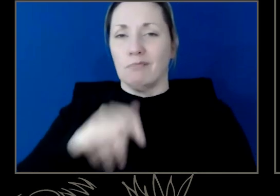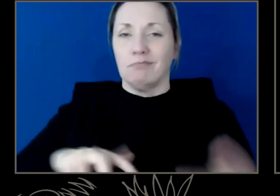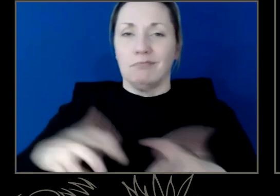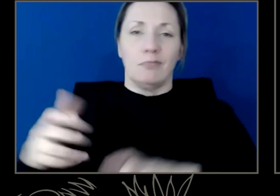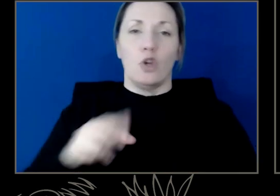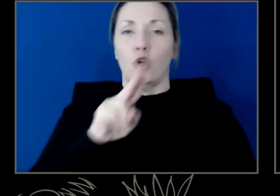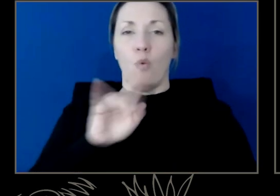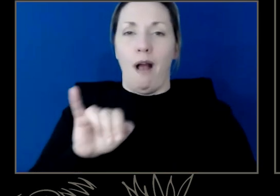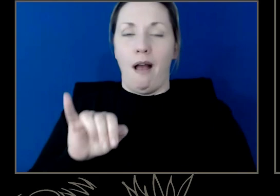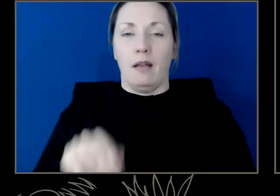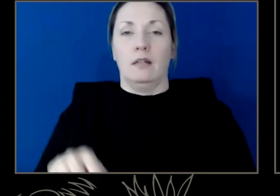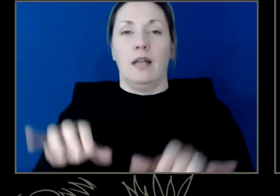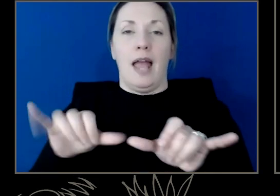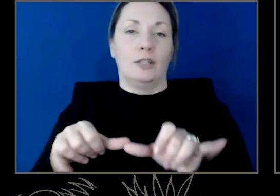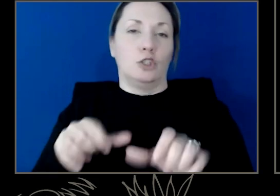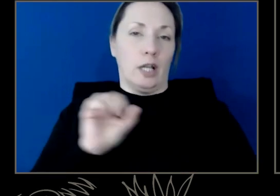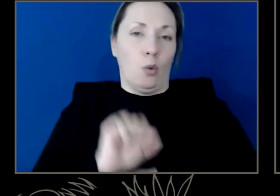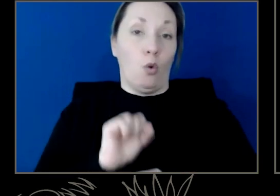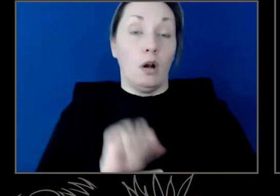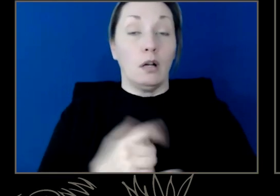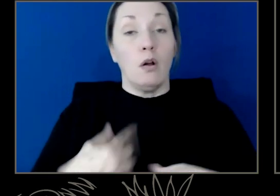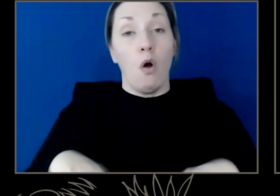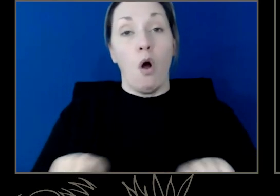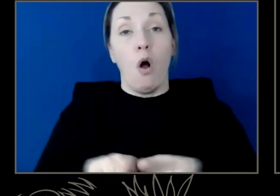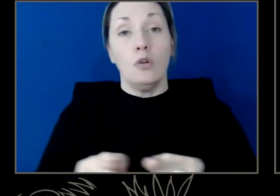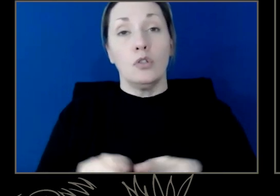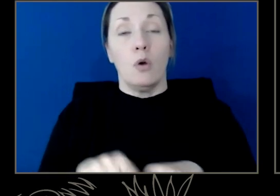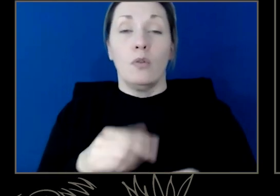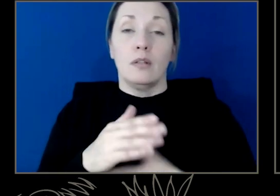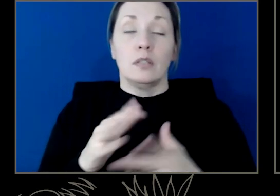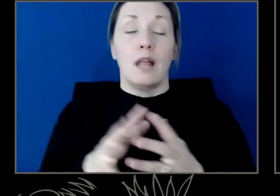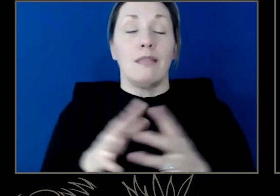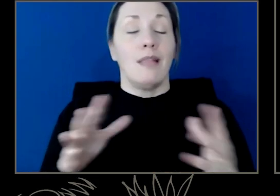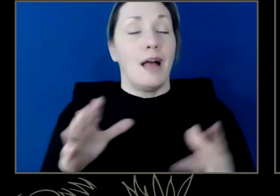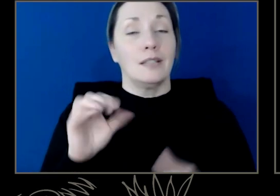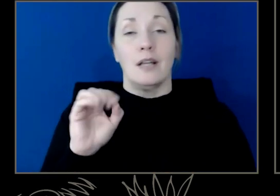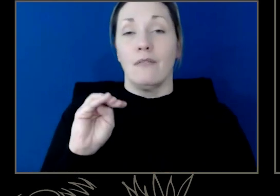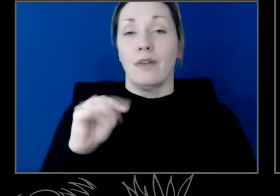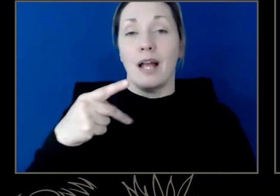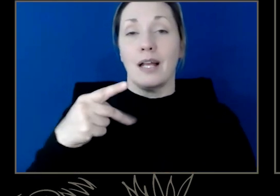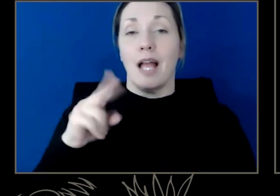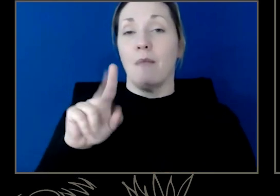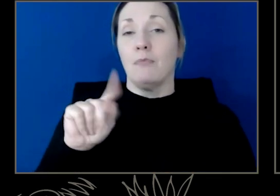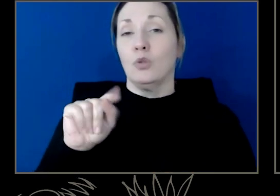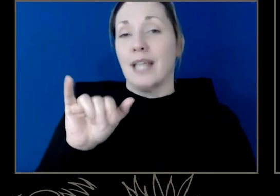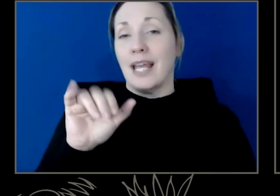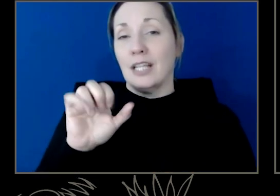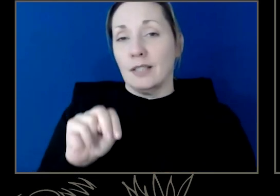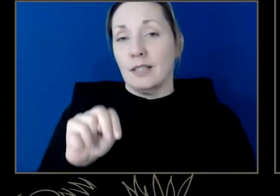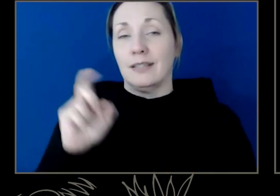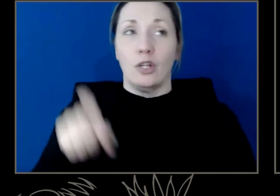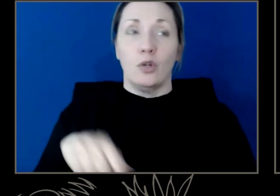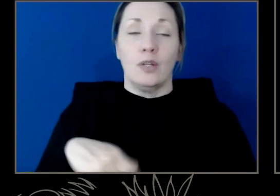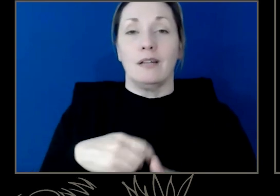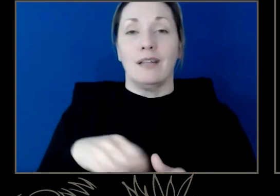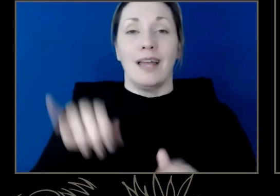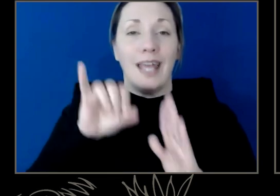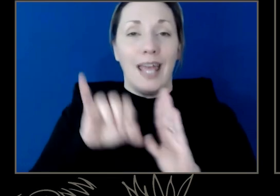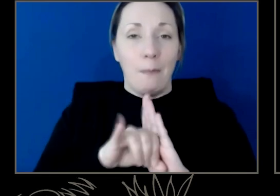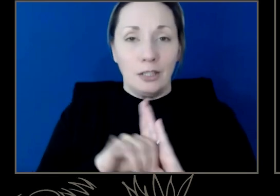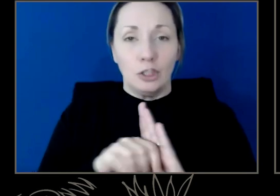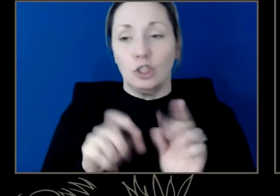work. Furthermore, there are a ton of computations that you might need to do in an application, like image